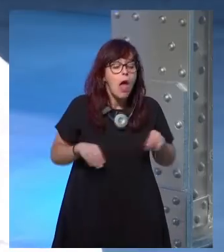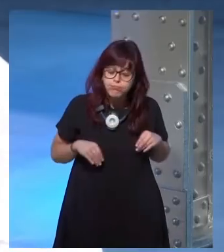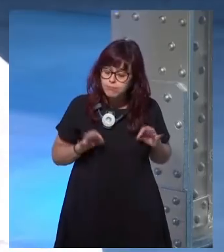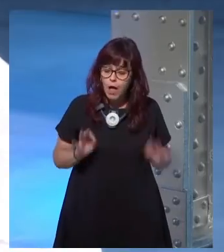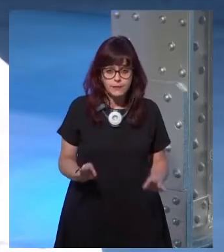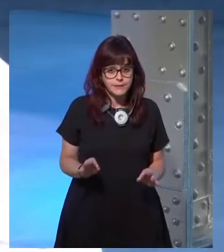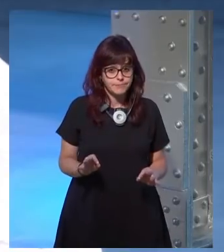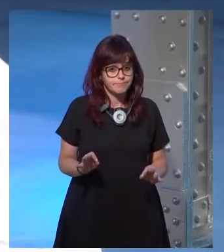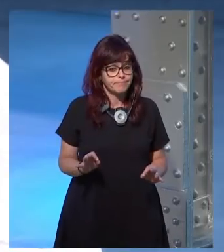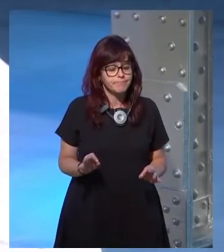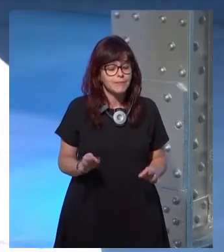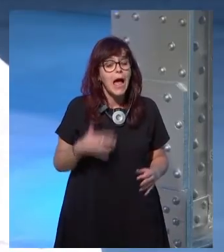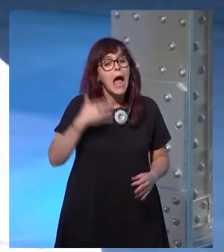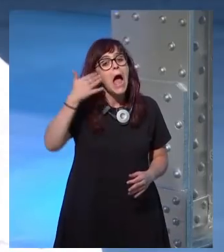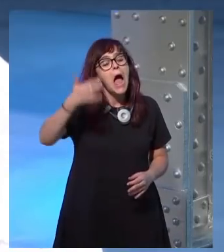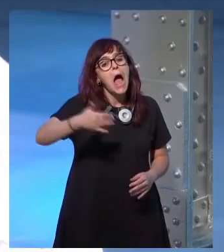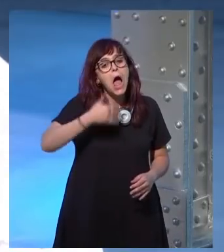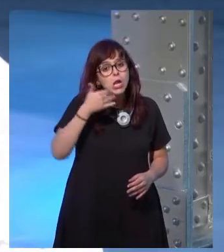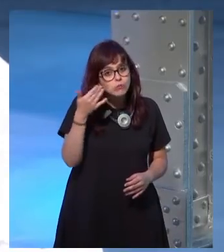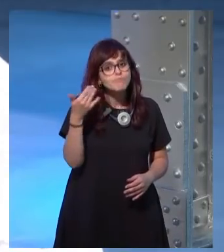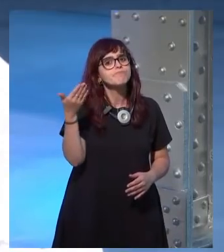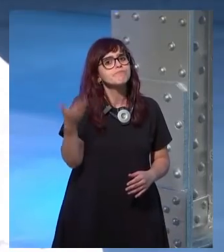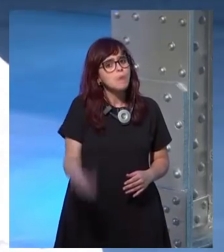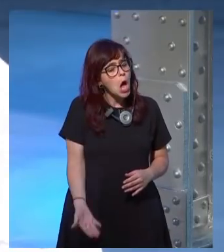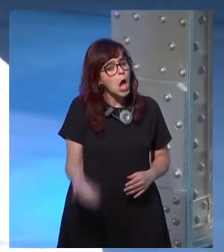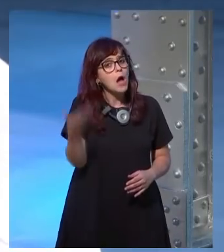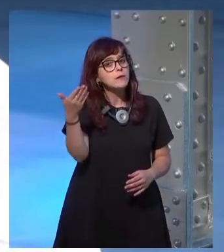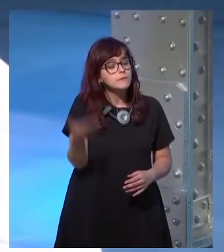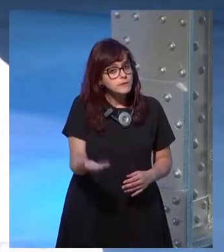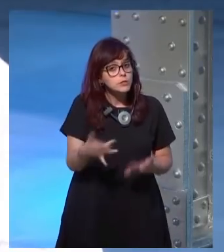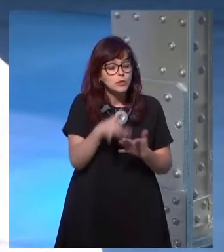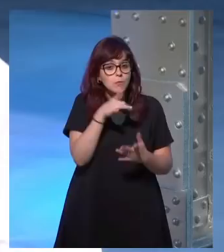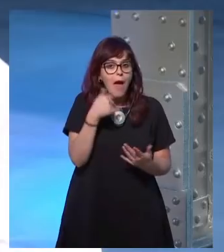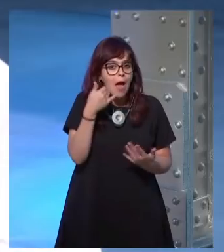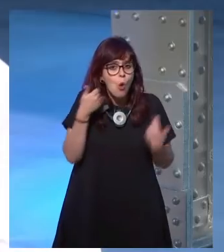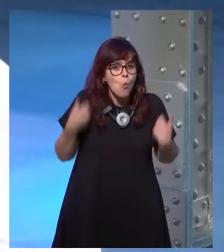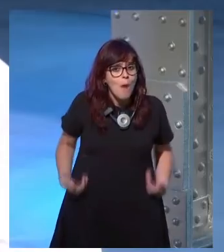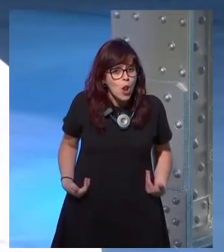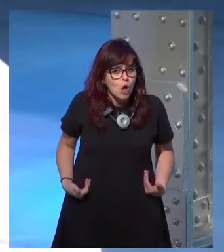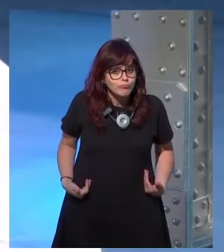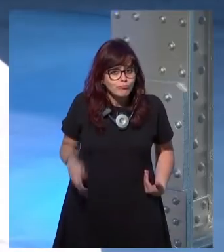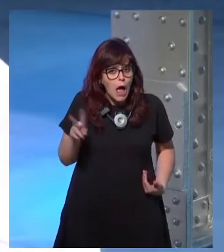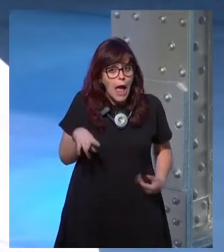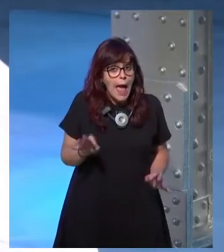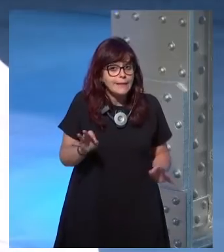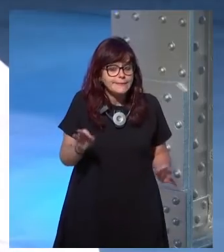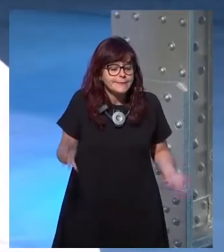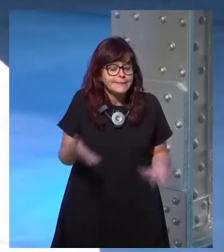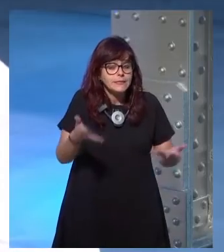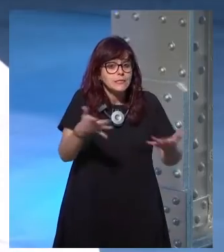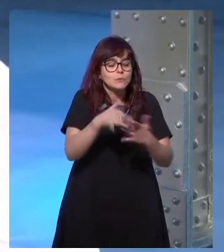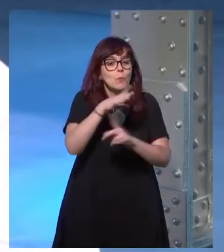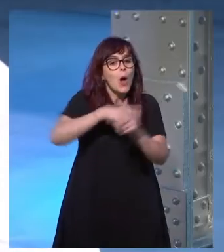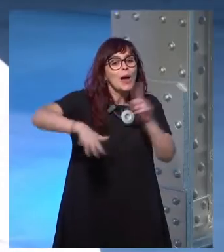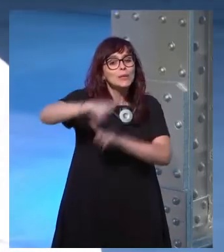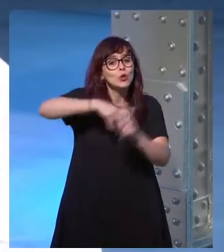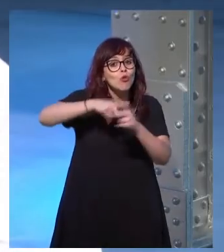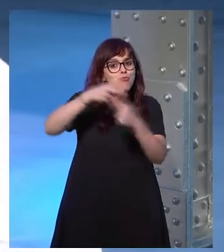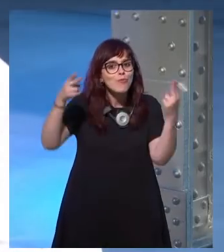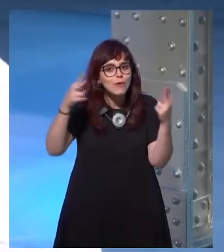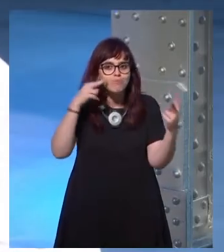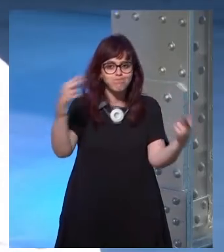part of being human, and especially being someone in the public space, which I think as a creator you just are, whether you like it or